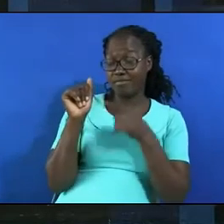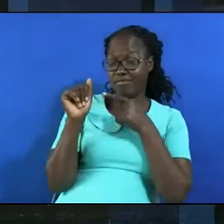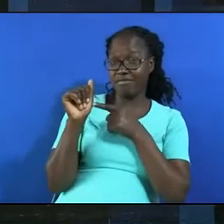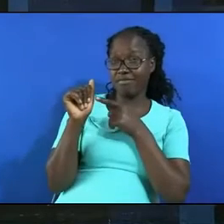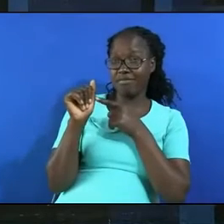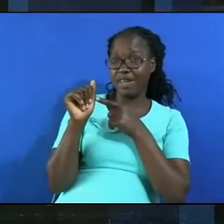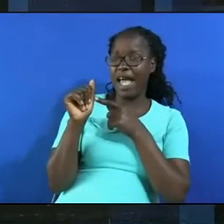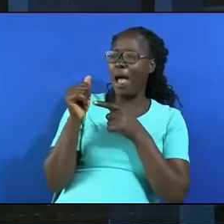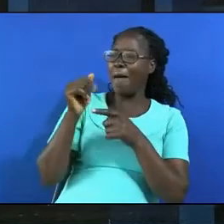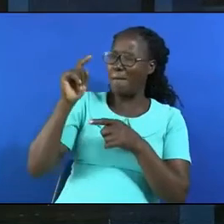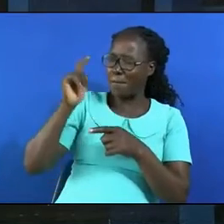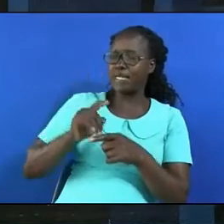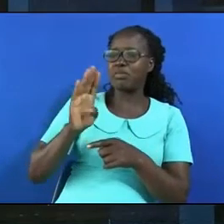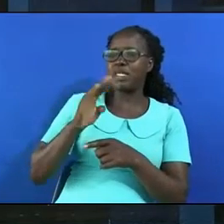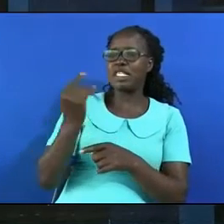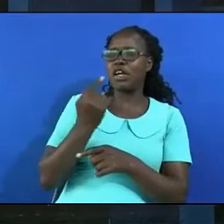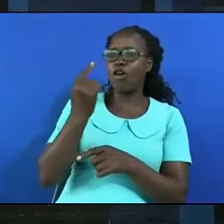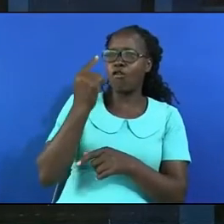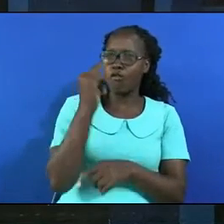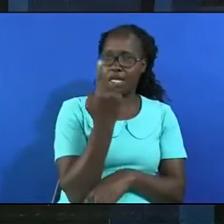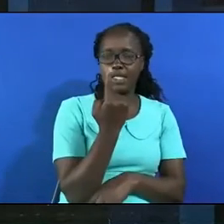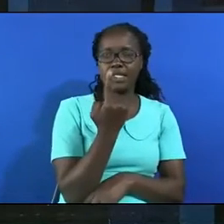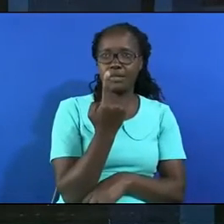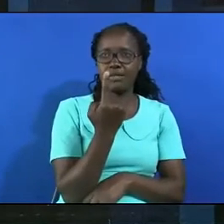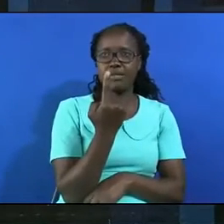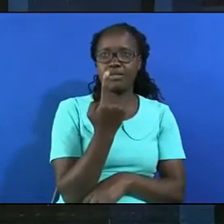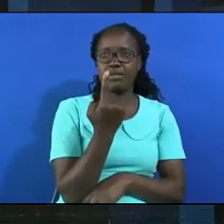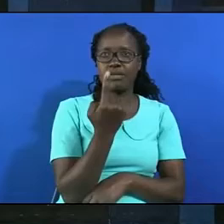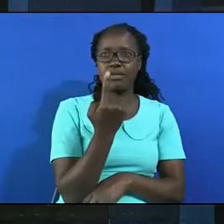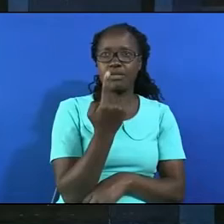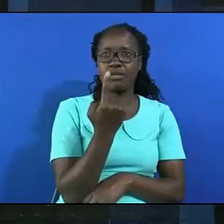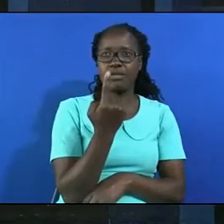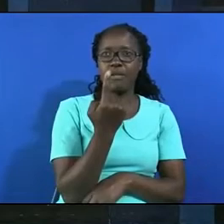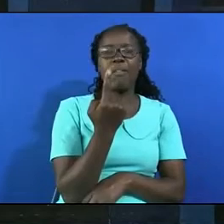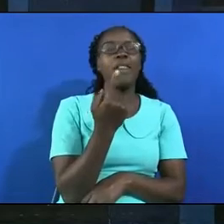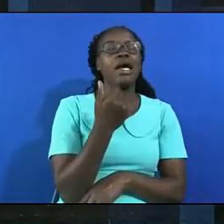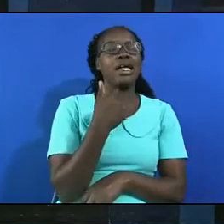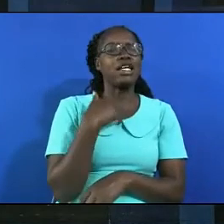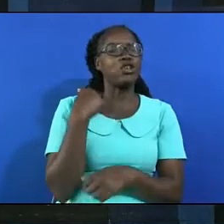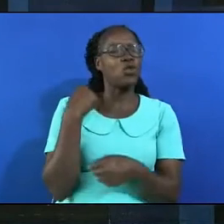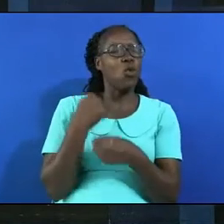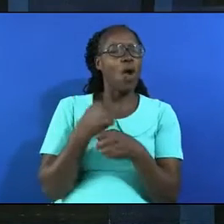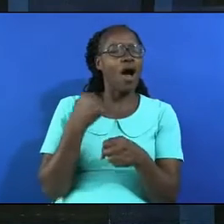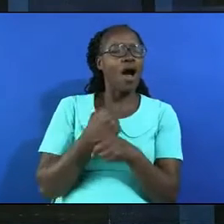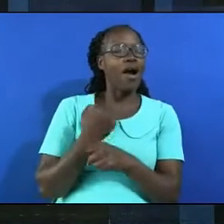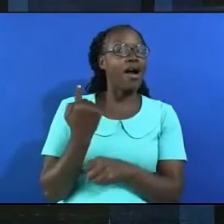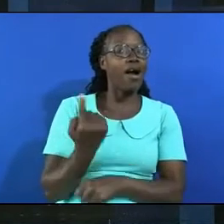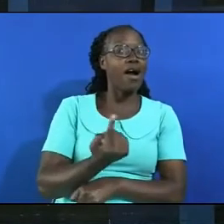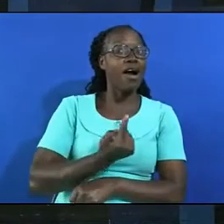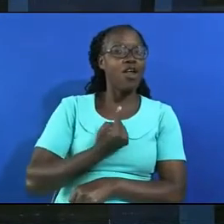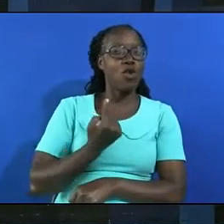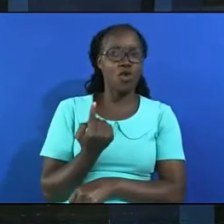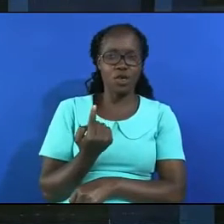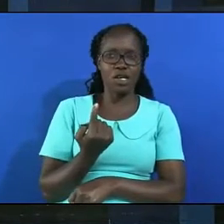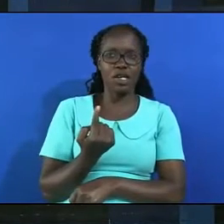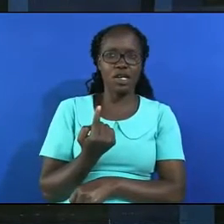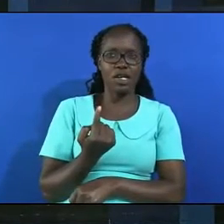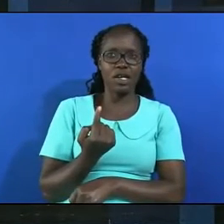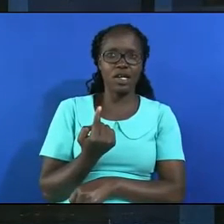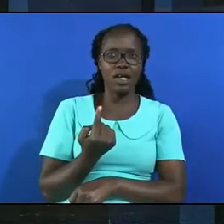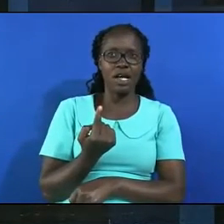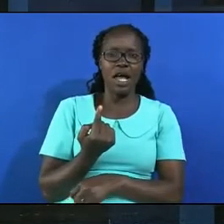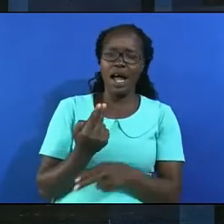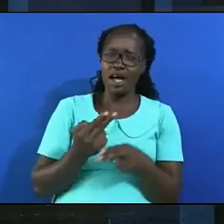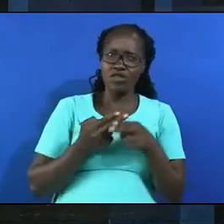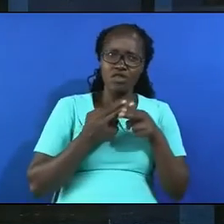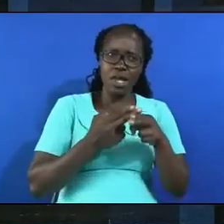had to be single first. He had to work alone. He had to